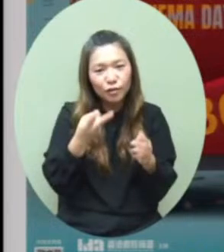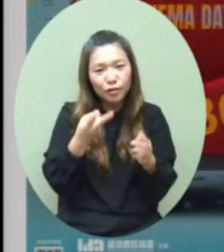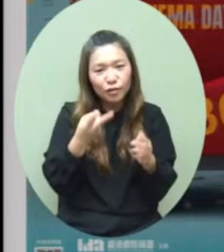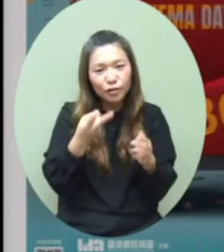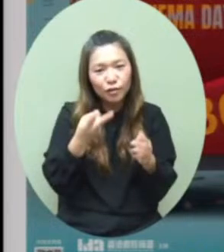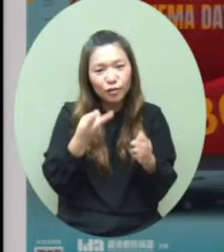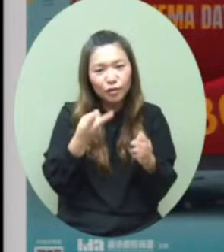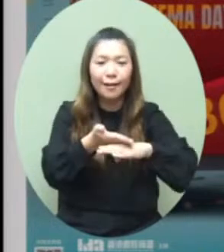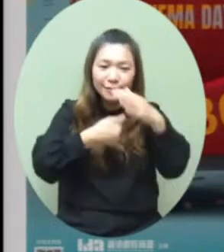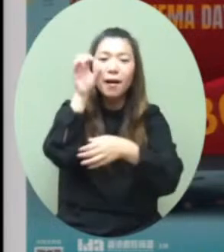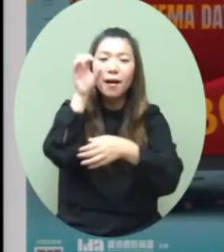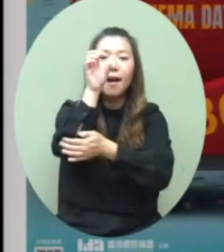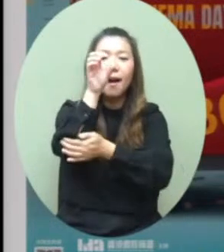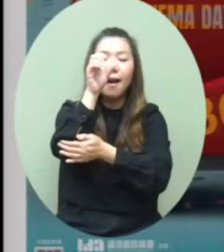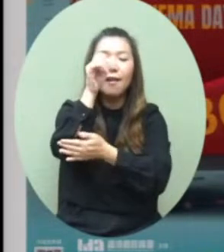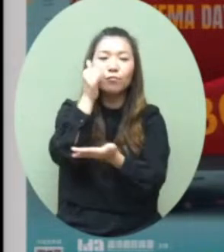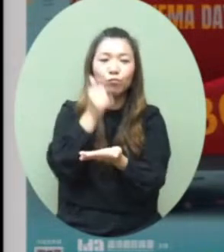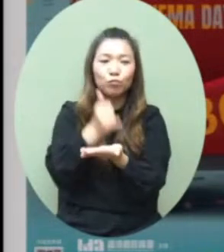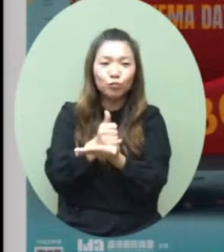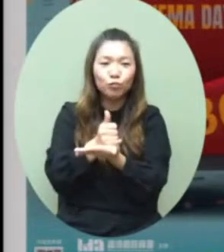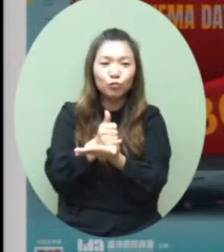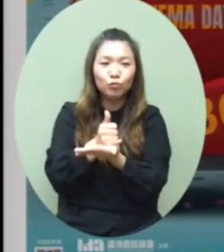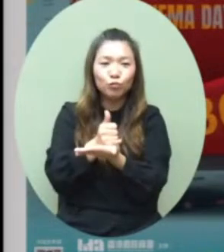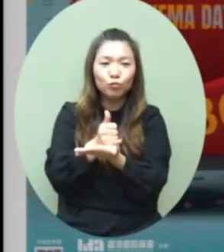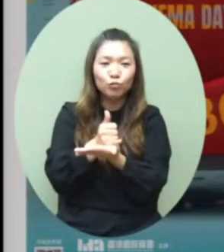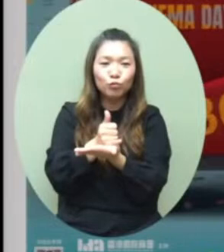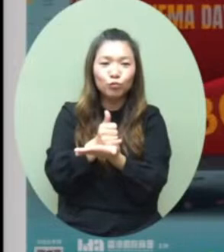We also want to encourage the public